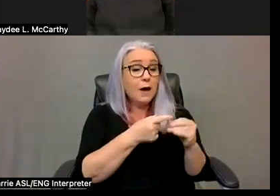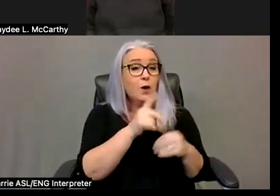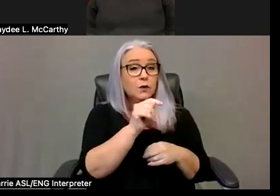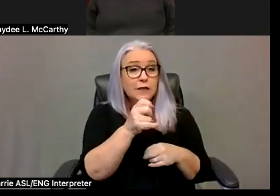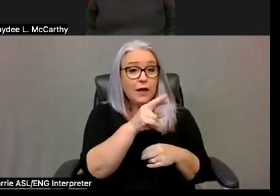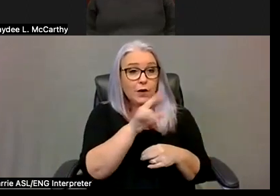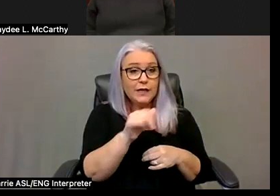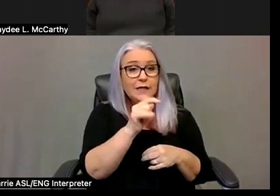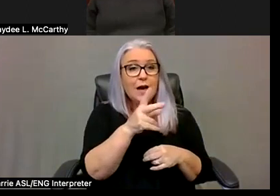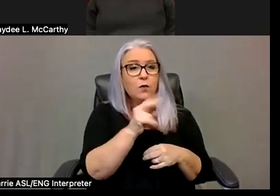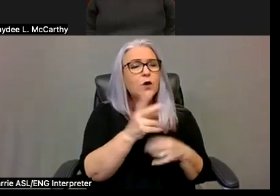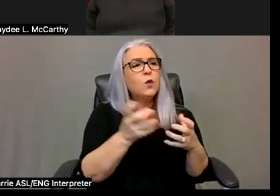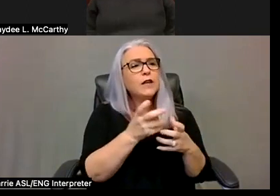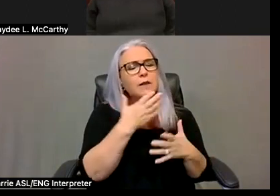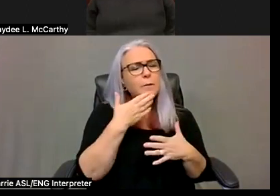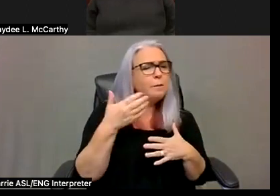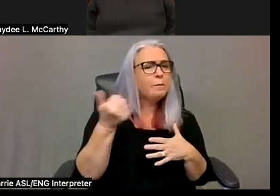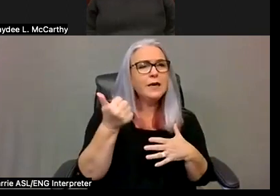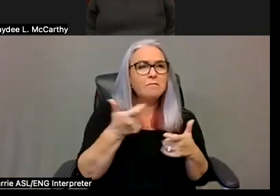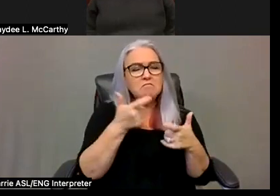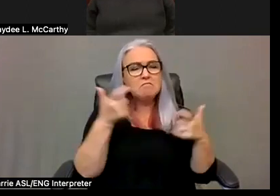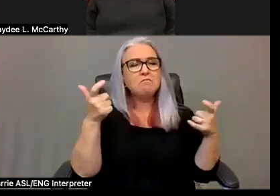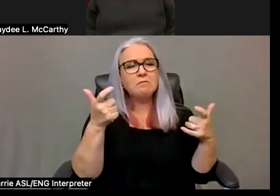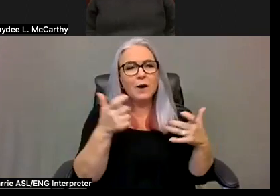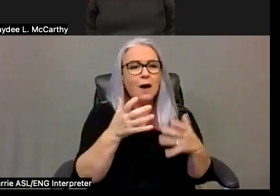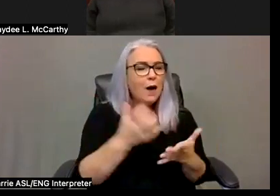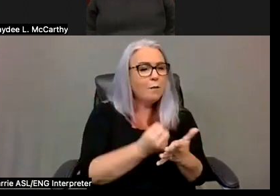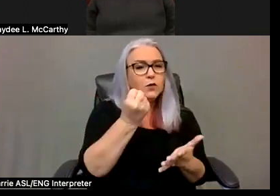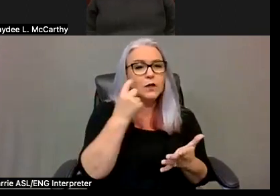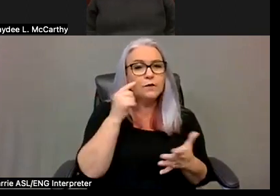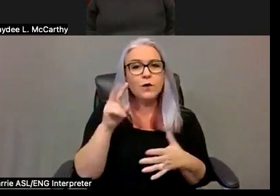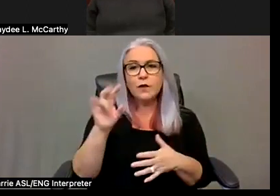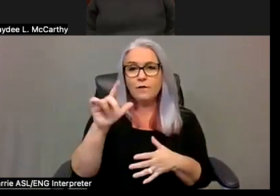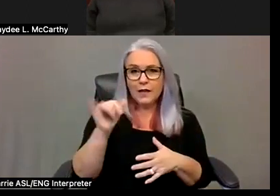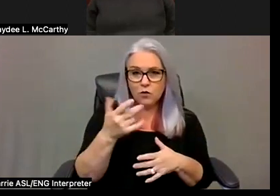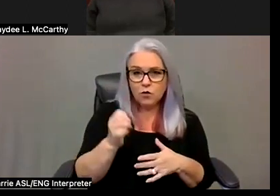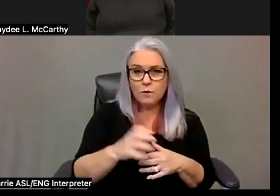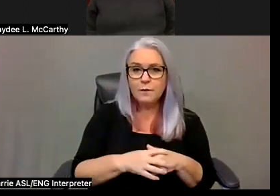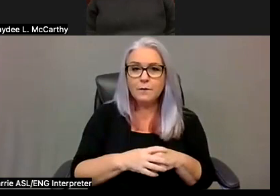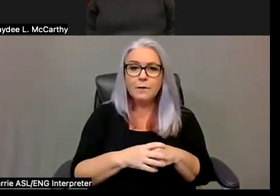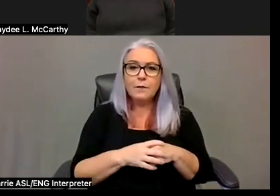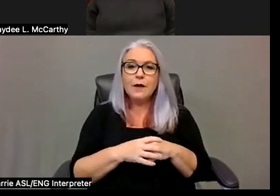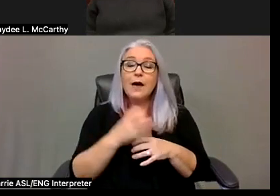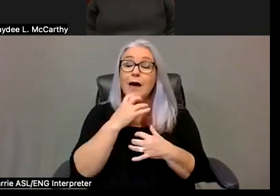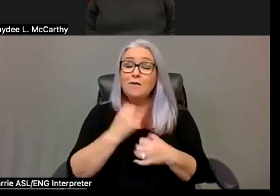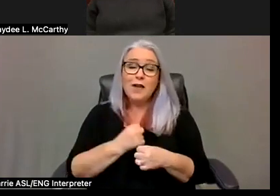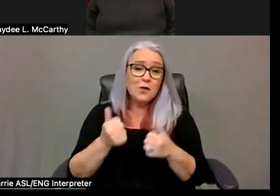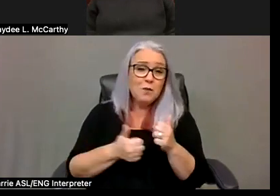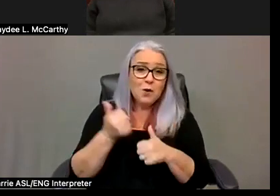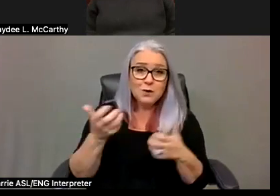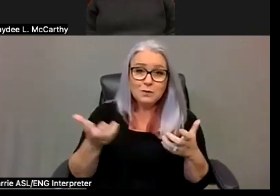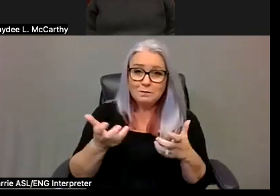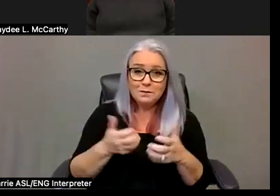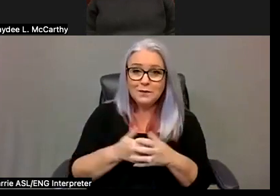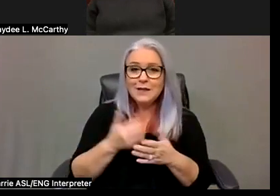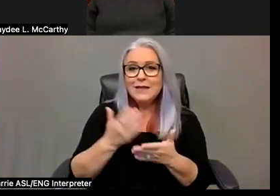you see as the greatest opportunities for the village? Okay, Well, what I value most about Tarrytown is something